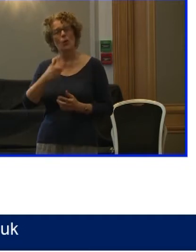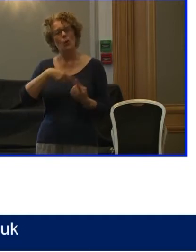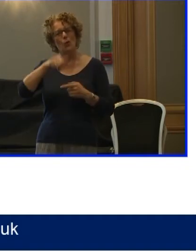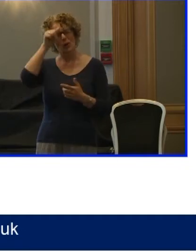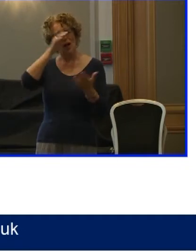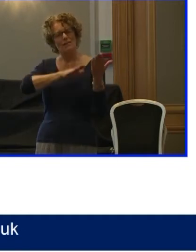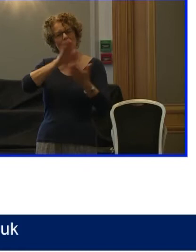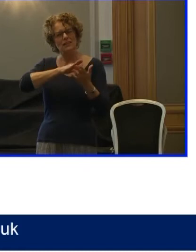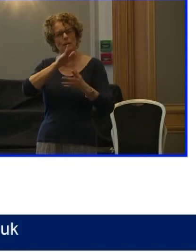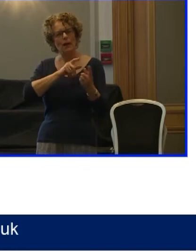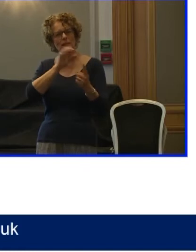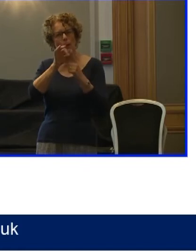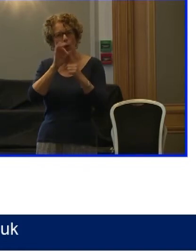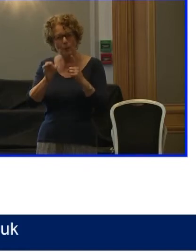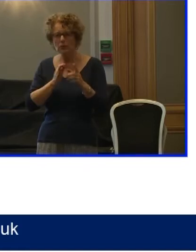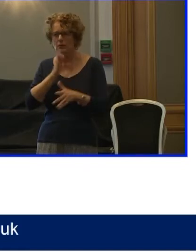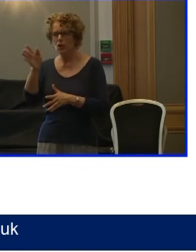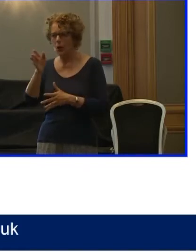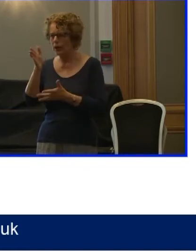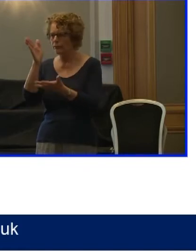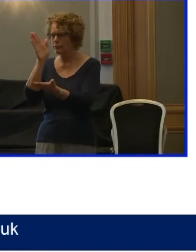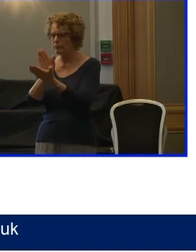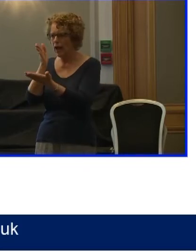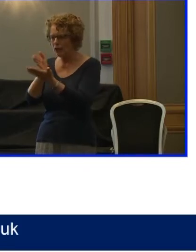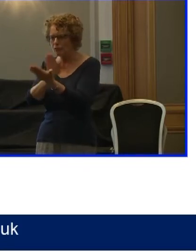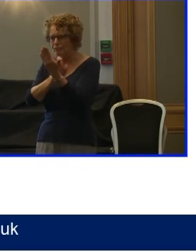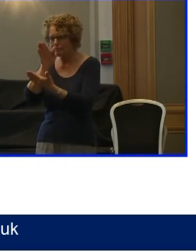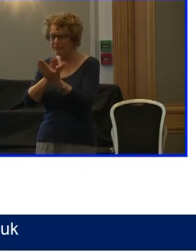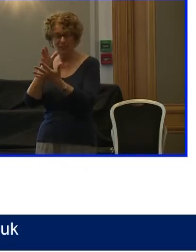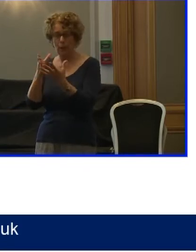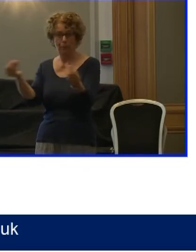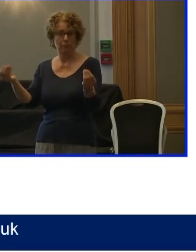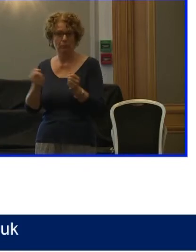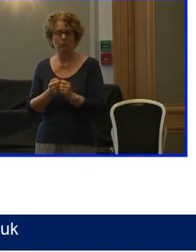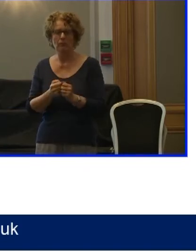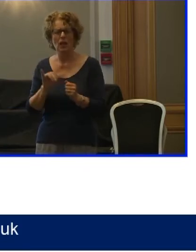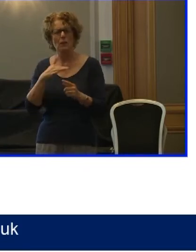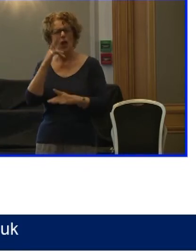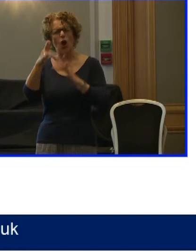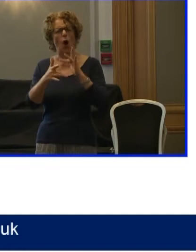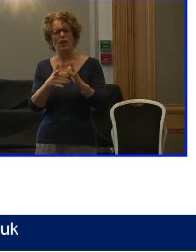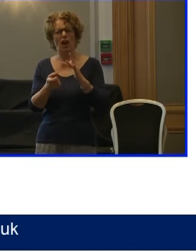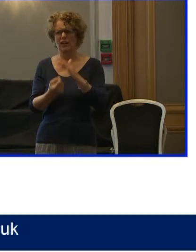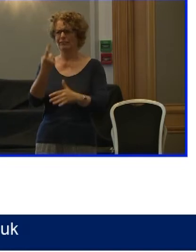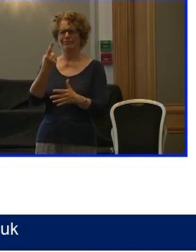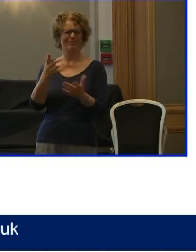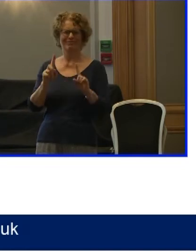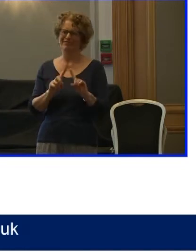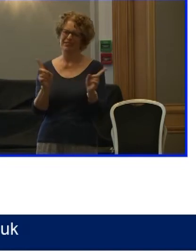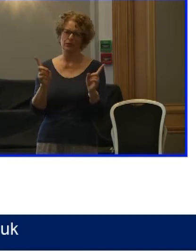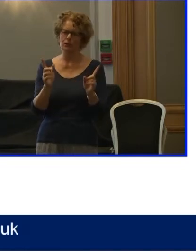and going into clinic became rare to absolutely extinct, and maybe the online experience wasn't